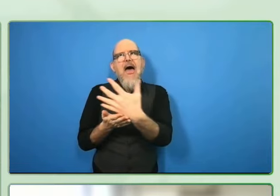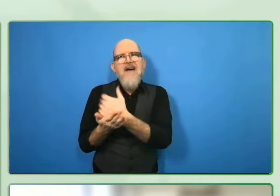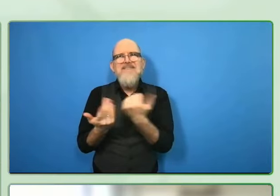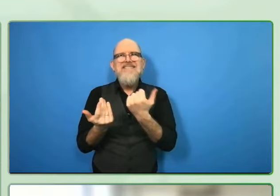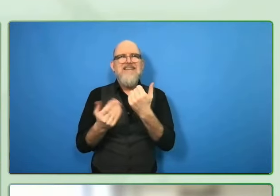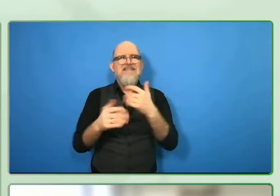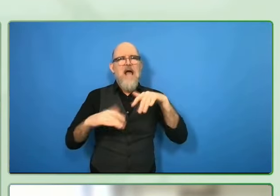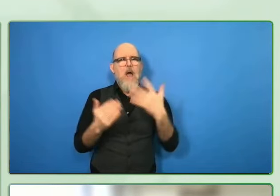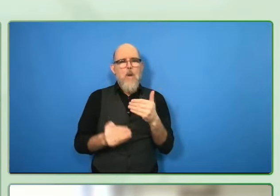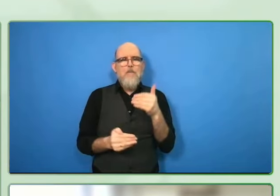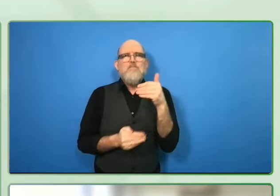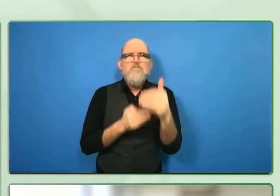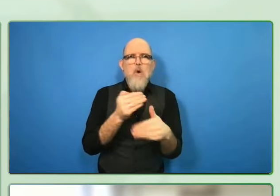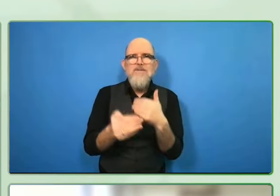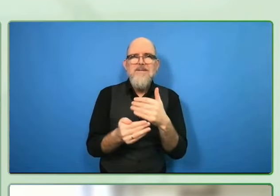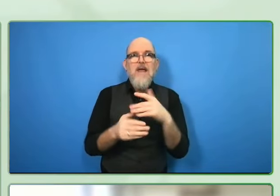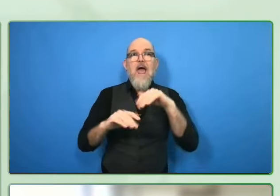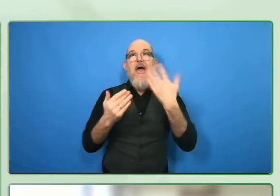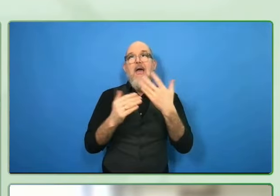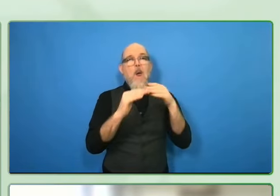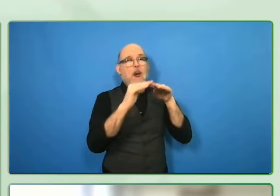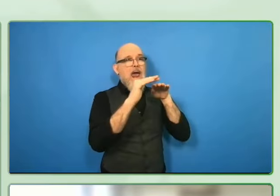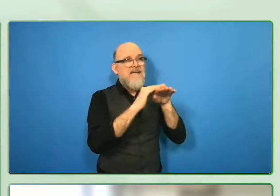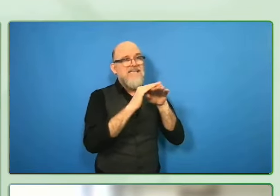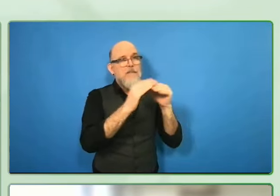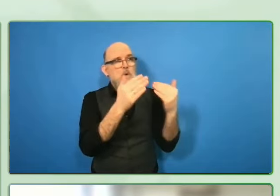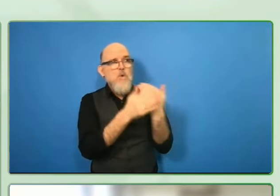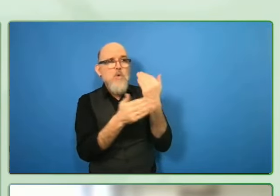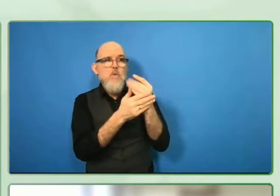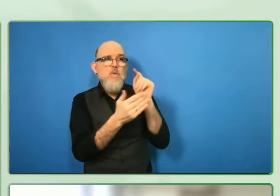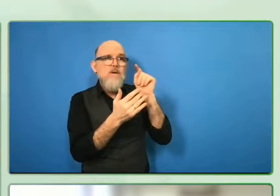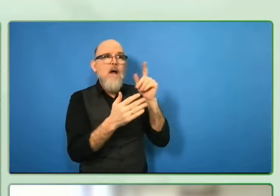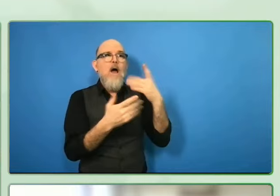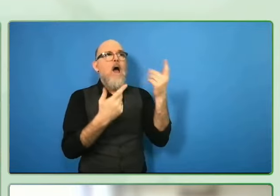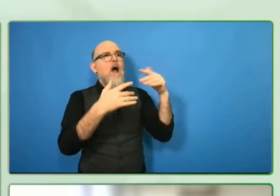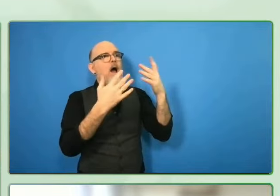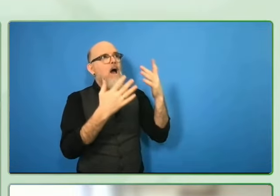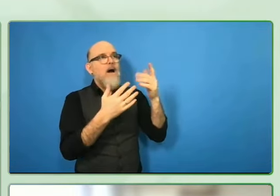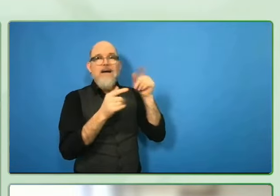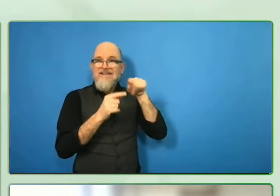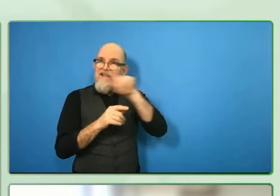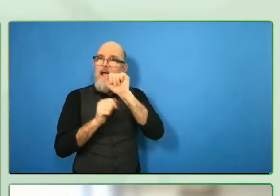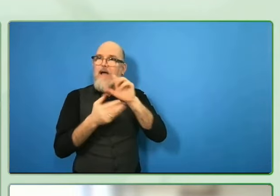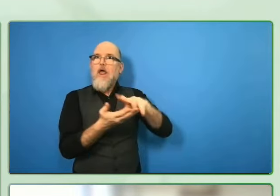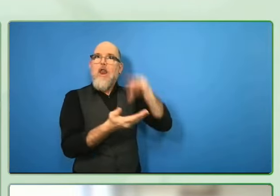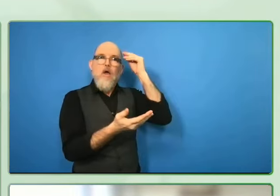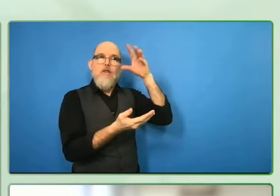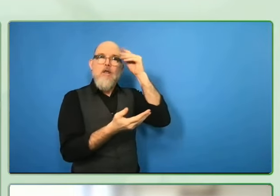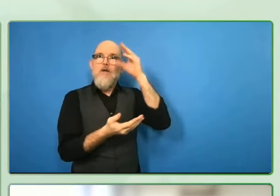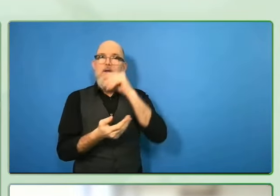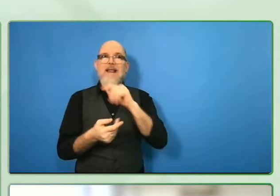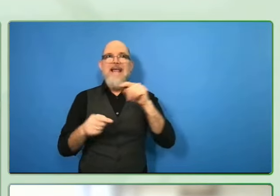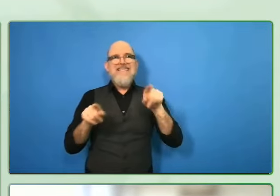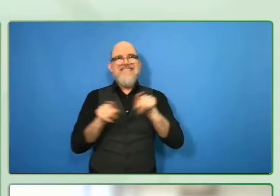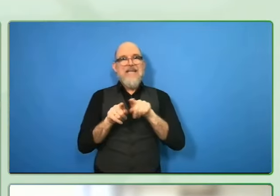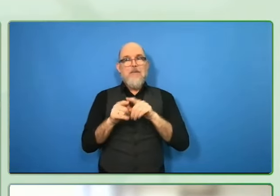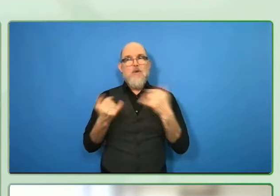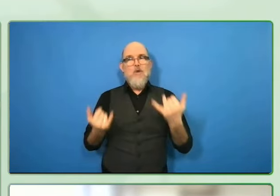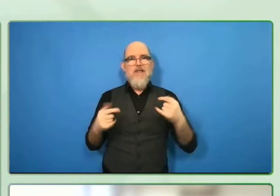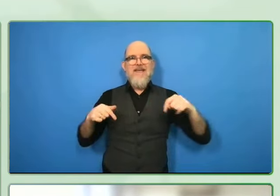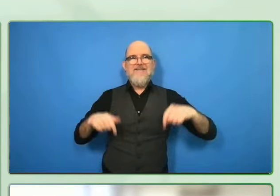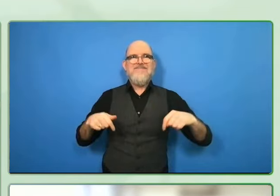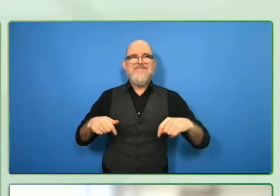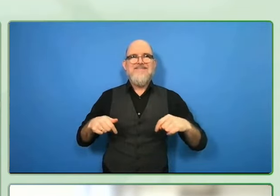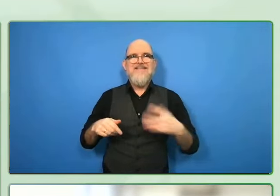use easily. And very much linked to this document that we're launching today, and I need to hold up the balloon if you want to download the document or if you